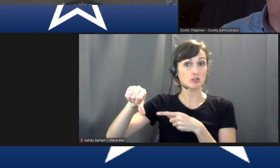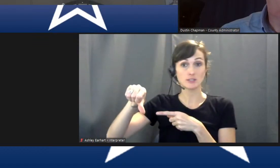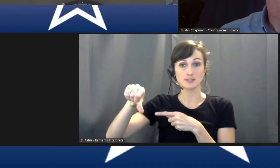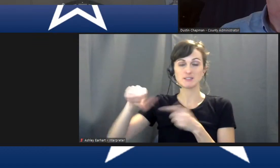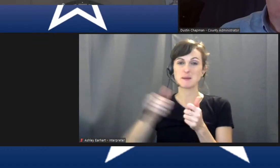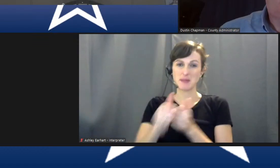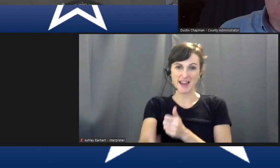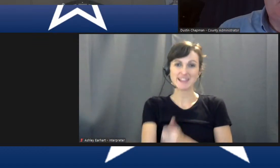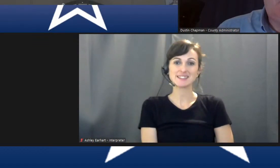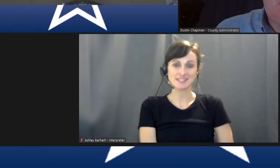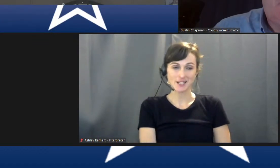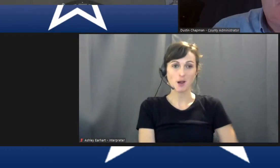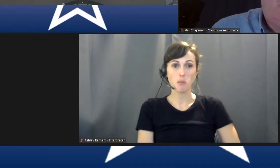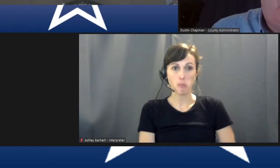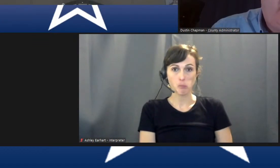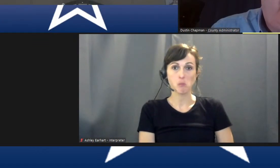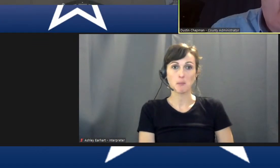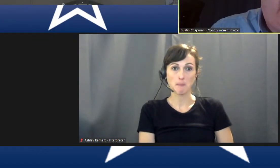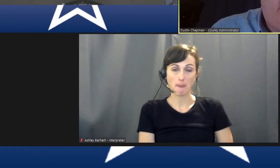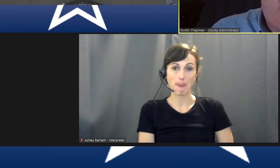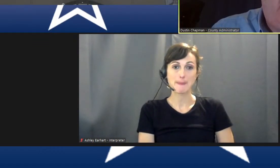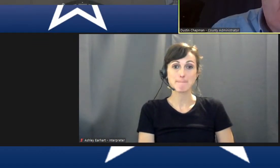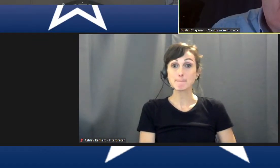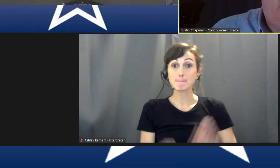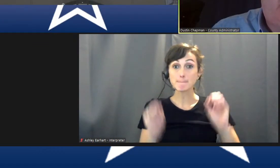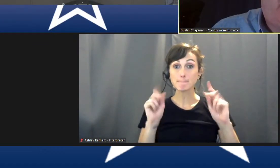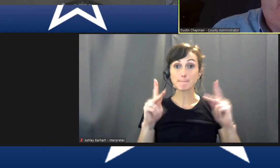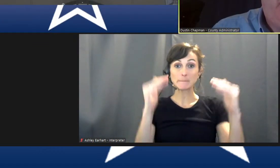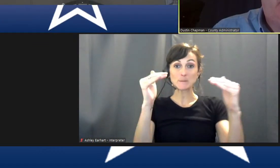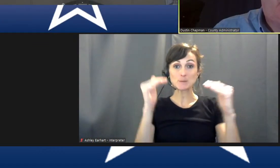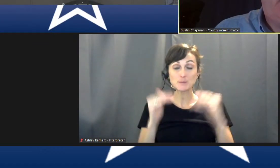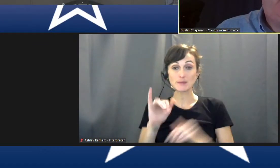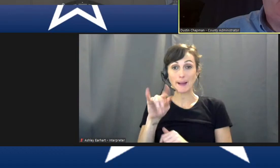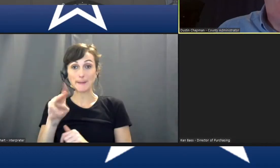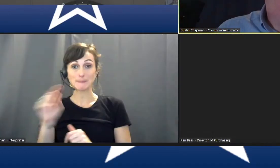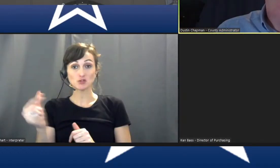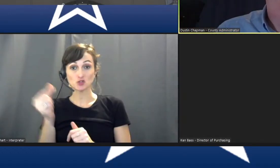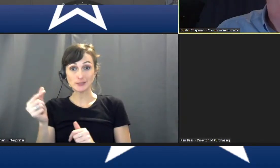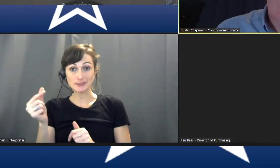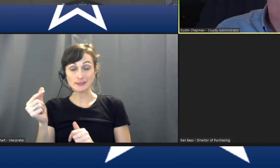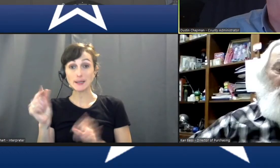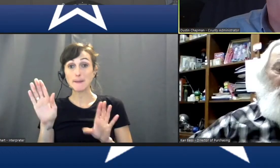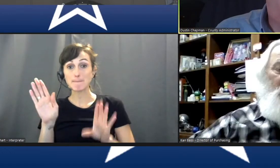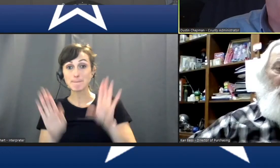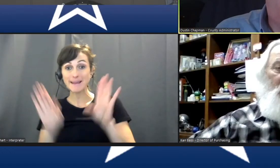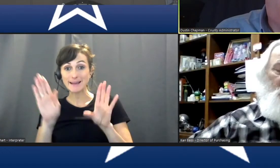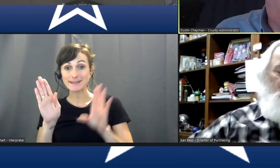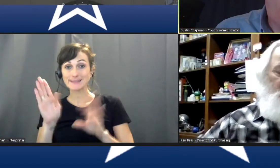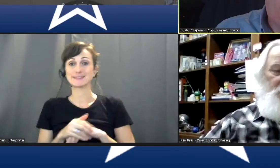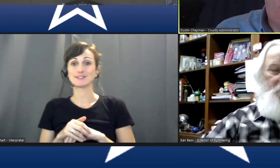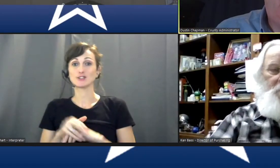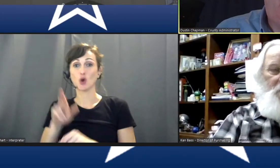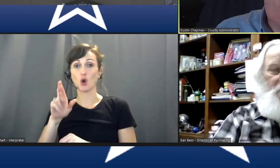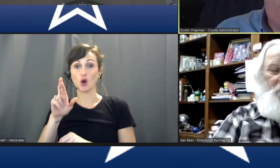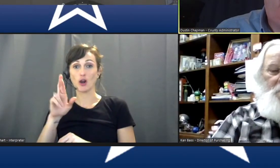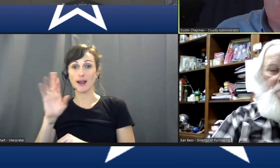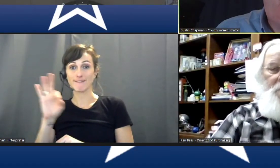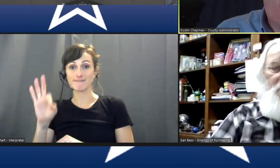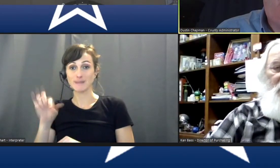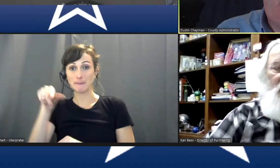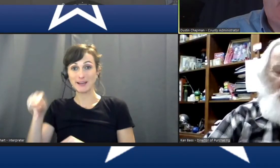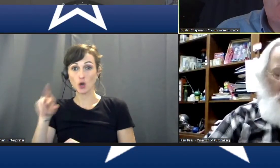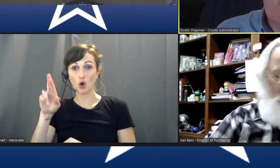pass. Right, under item G, bids, RFPs, and RFQs. G1's authorization and recommendation for